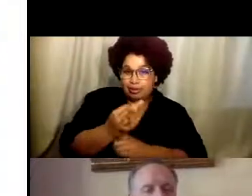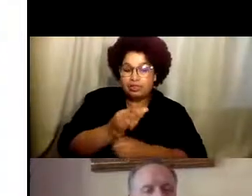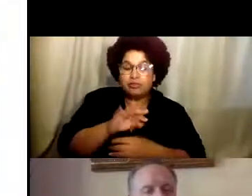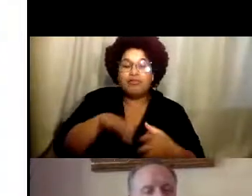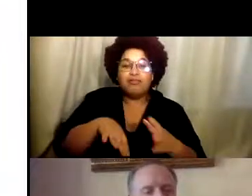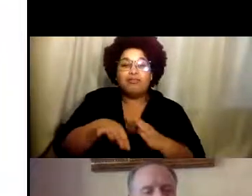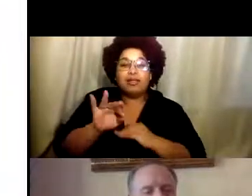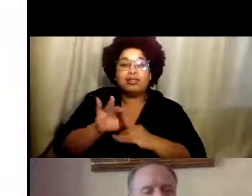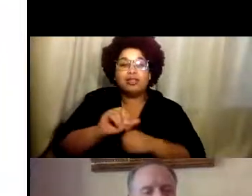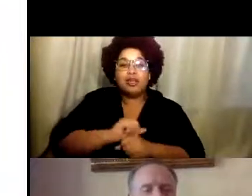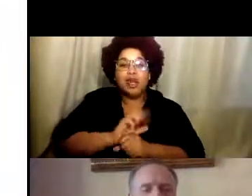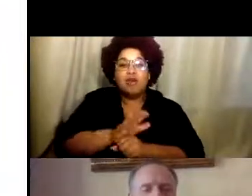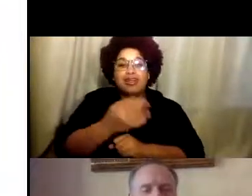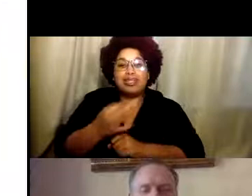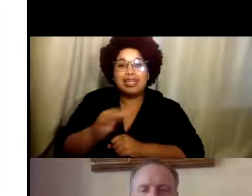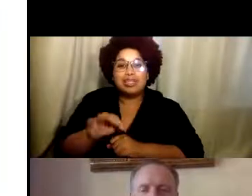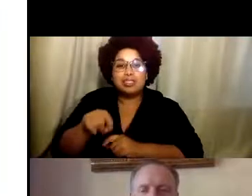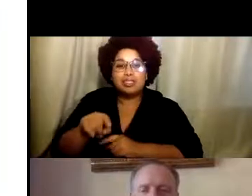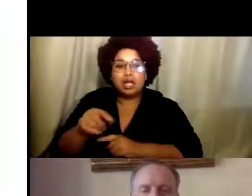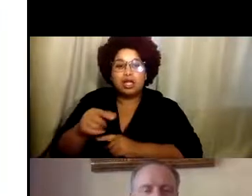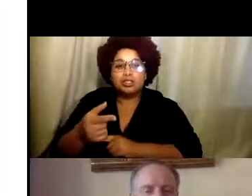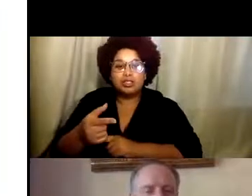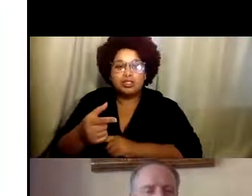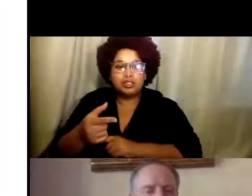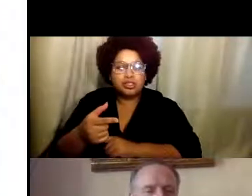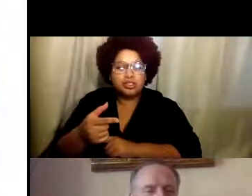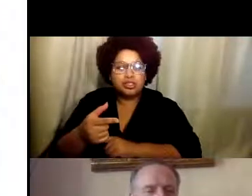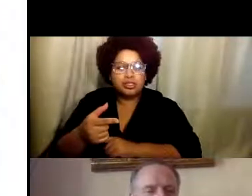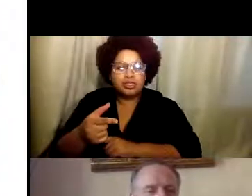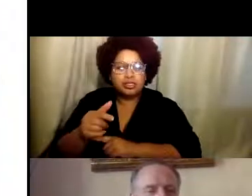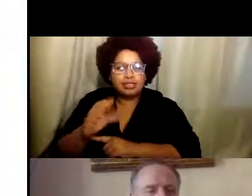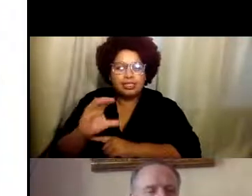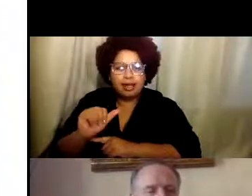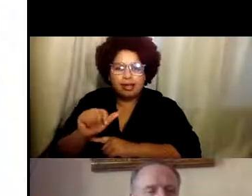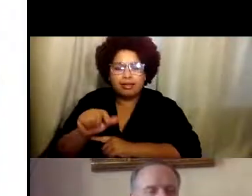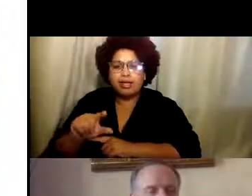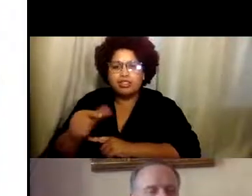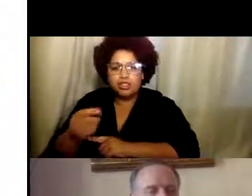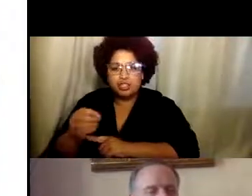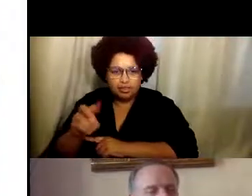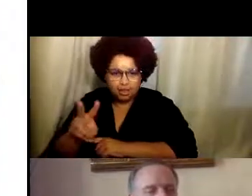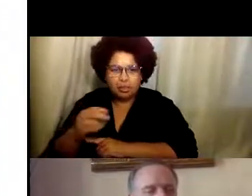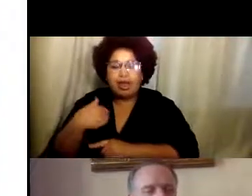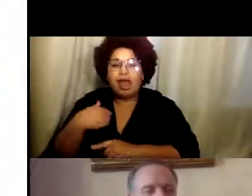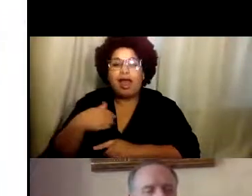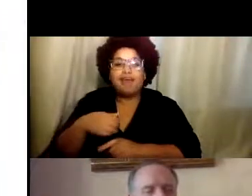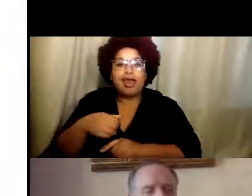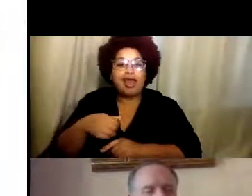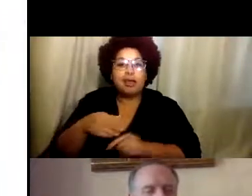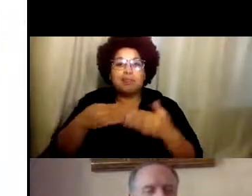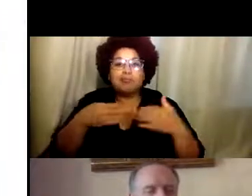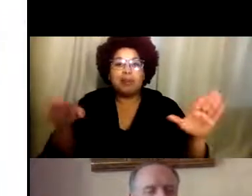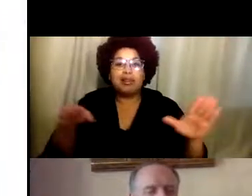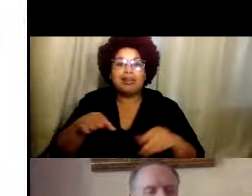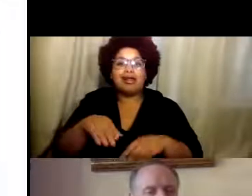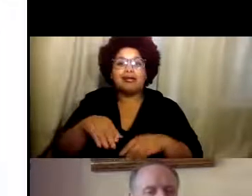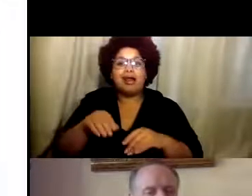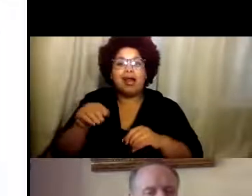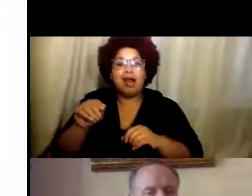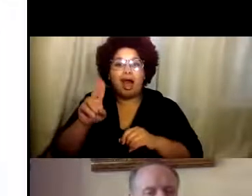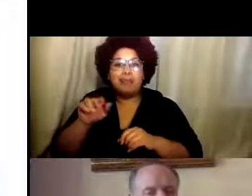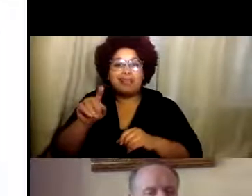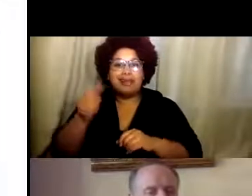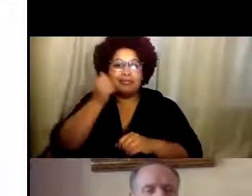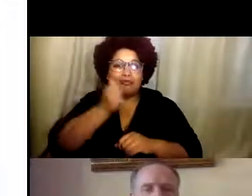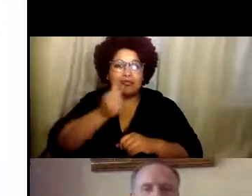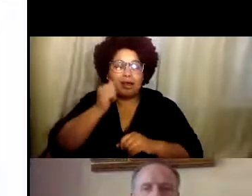covid19.ca.gov. We have a public dashboard with daily updated information. You can see on this snapshot